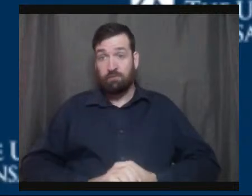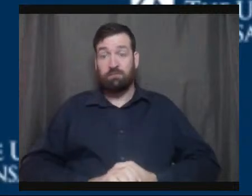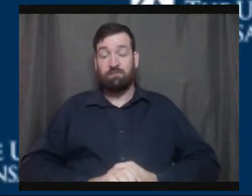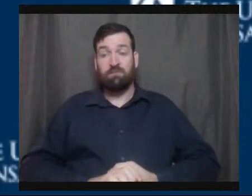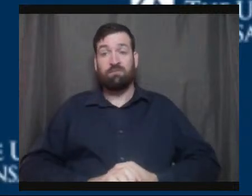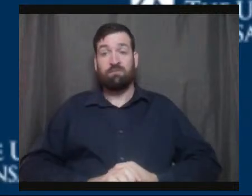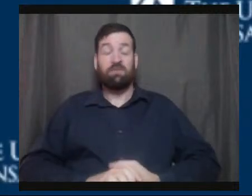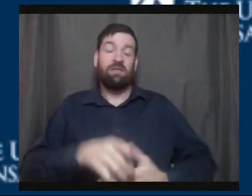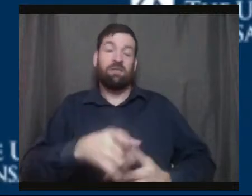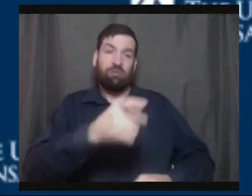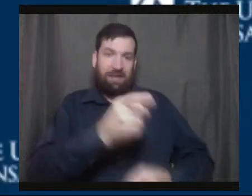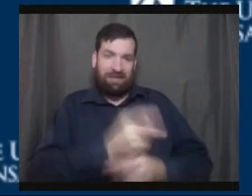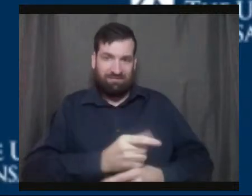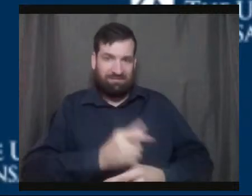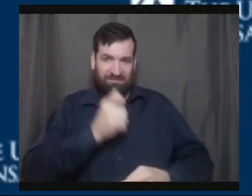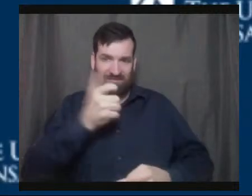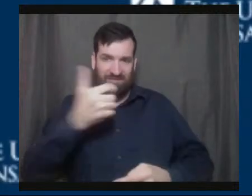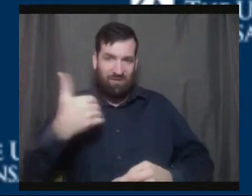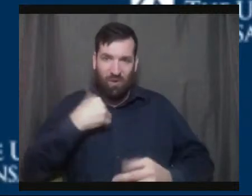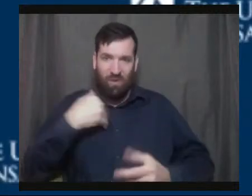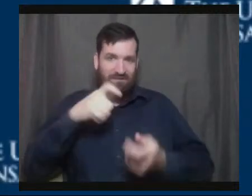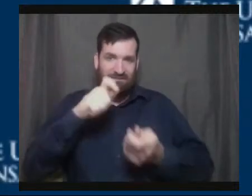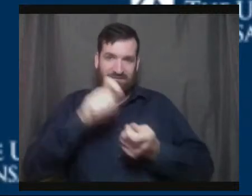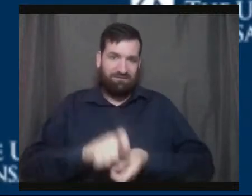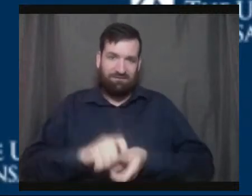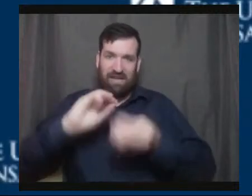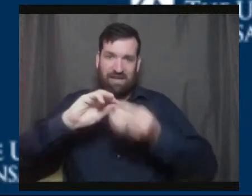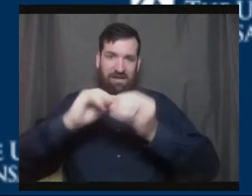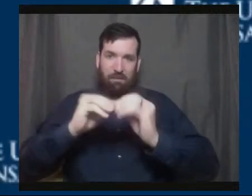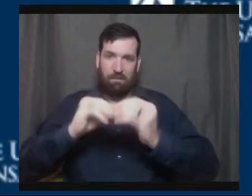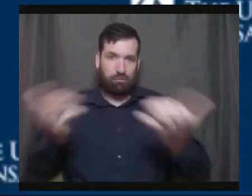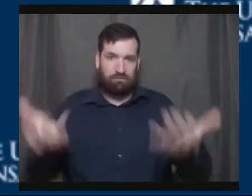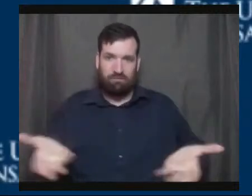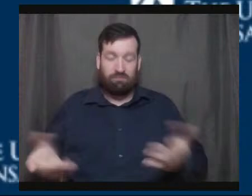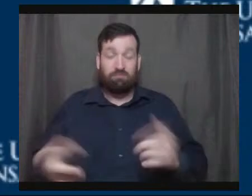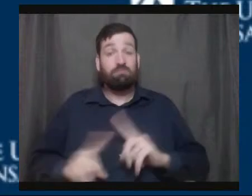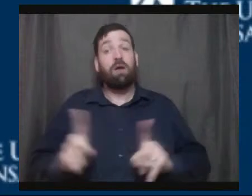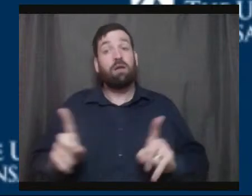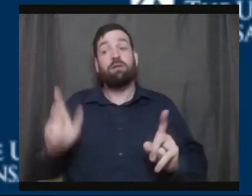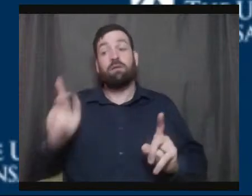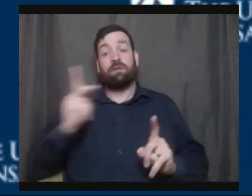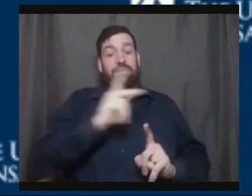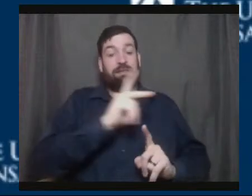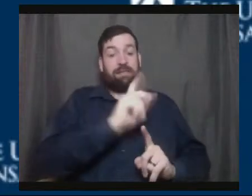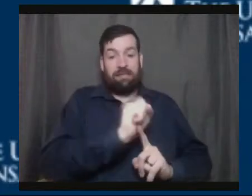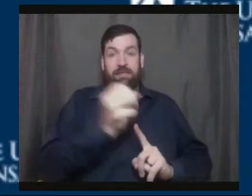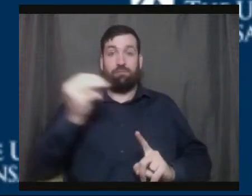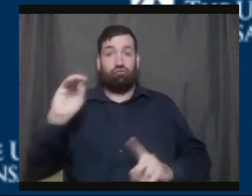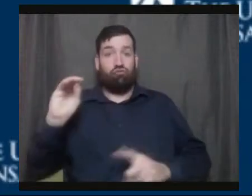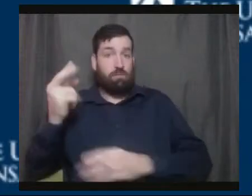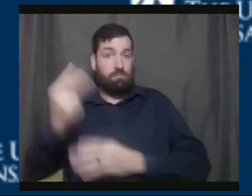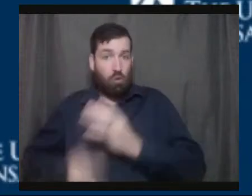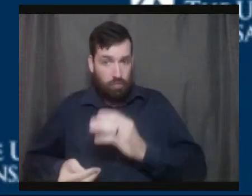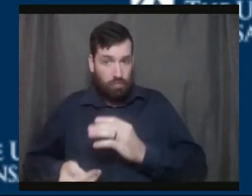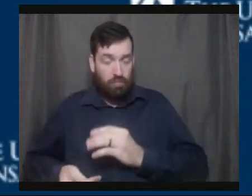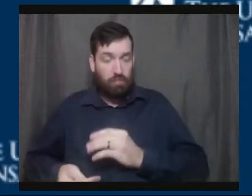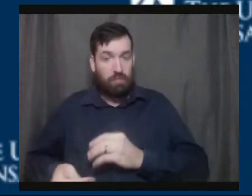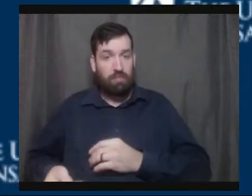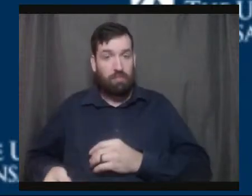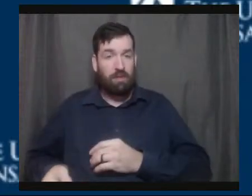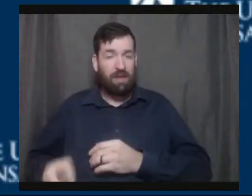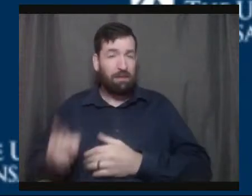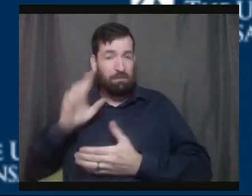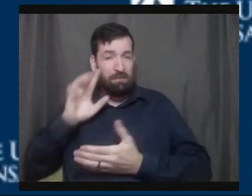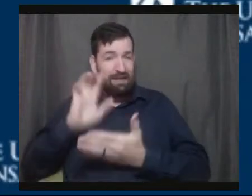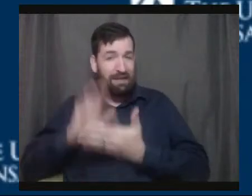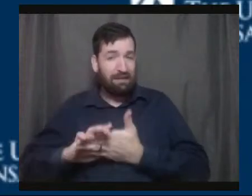You're right. I don't have those details here at my fingertips, but certainly in both Kansas and Missouri, we are, I believe, within the